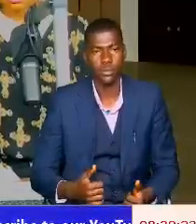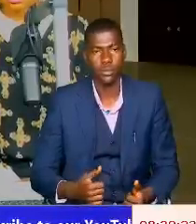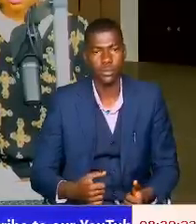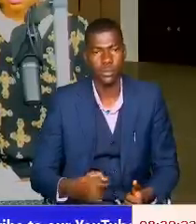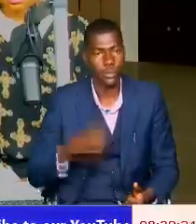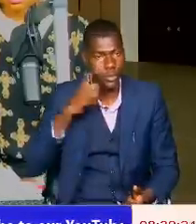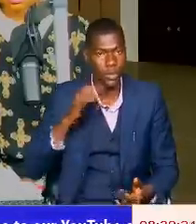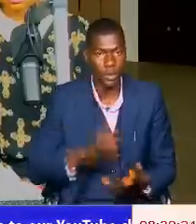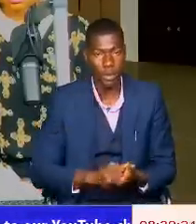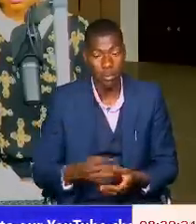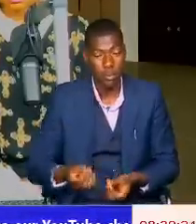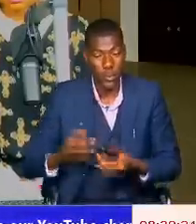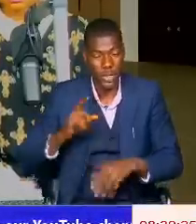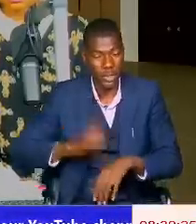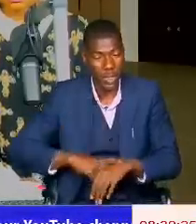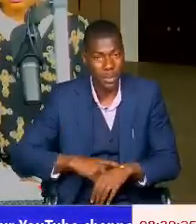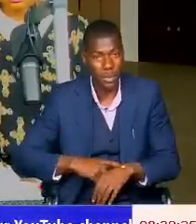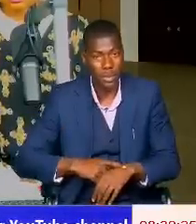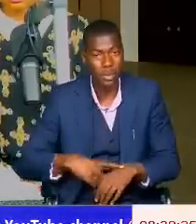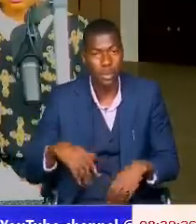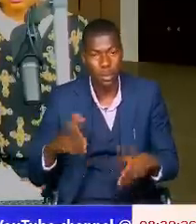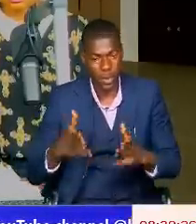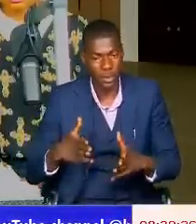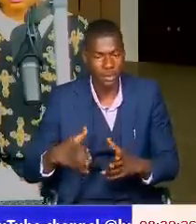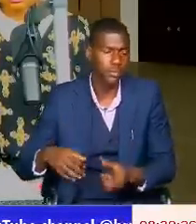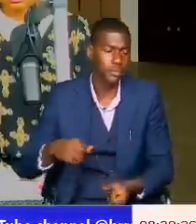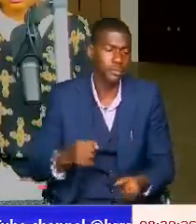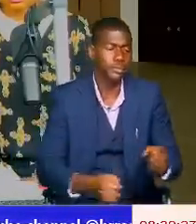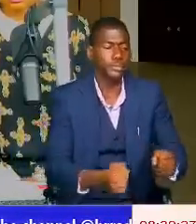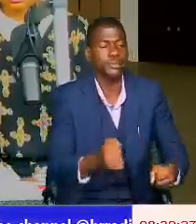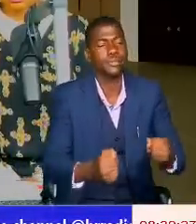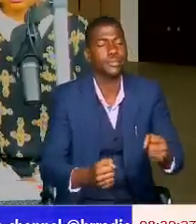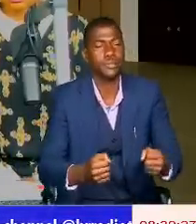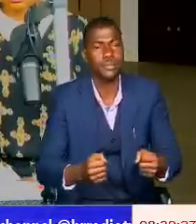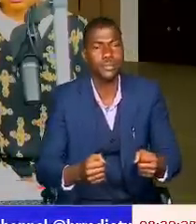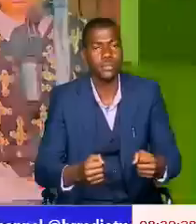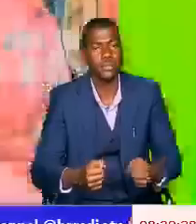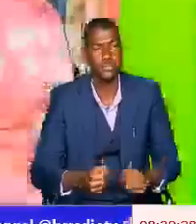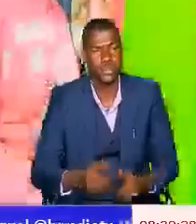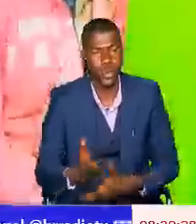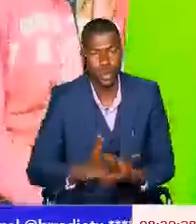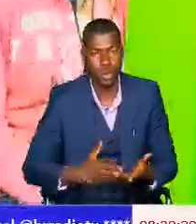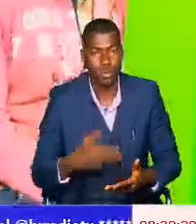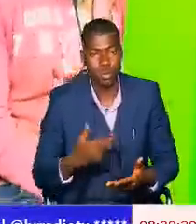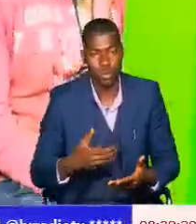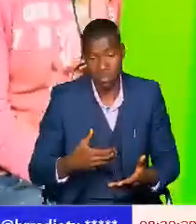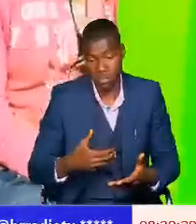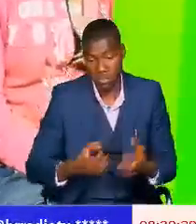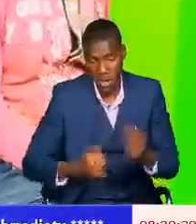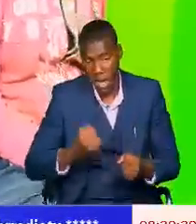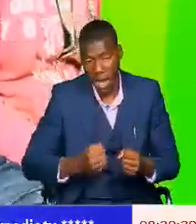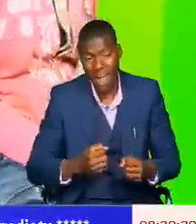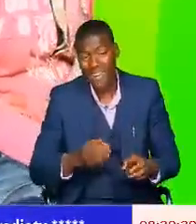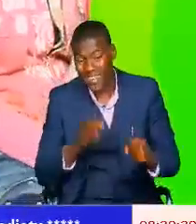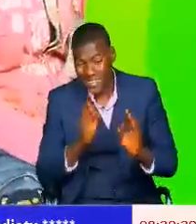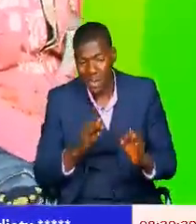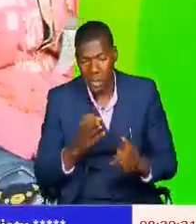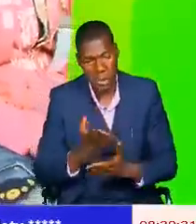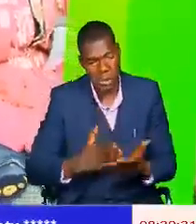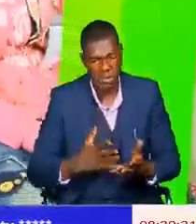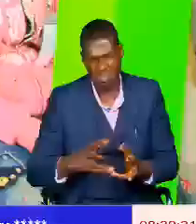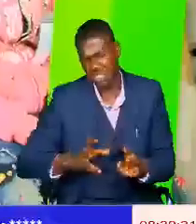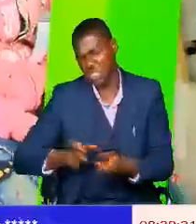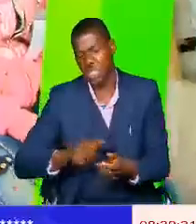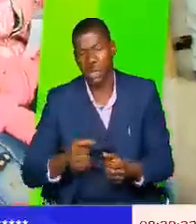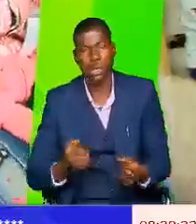use them many times. Person go drive motor, some na expensive motor, some na jaga jaga motor. You go see man and woman with small